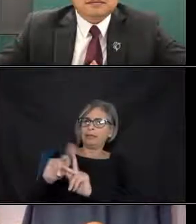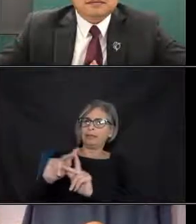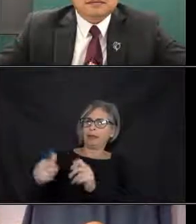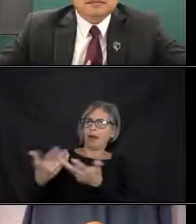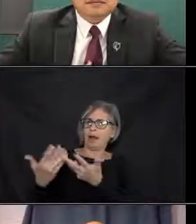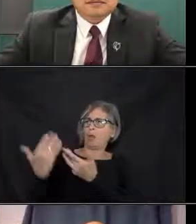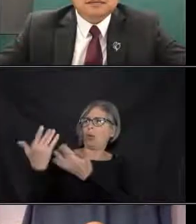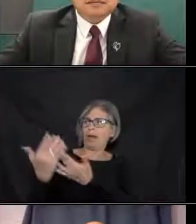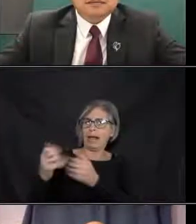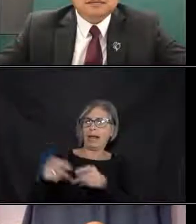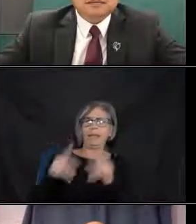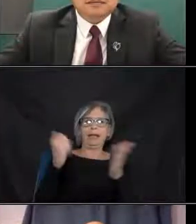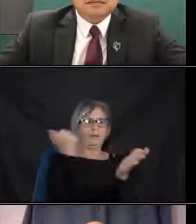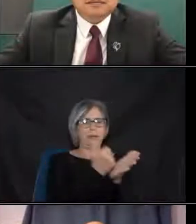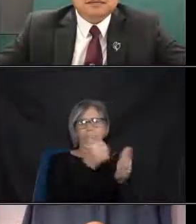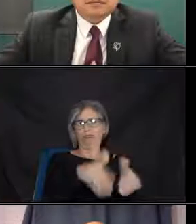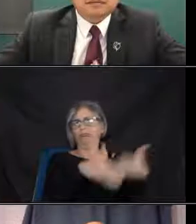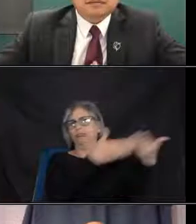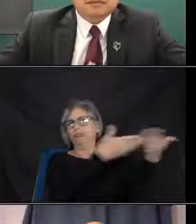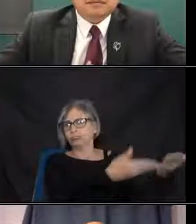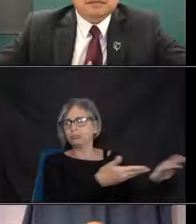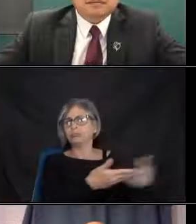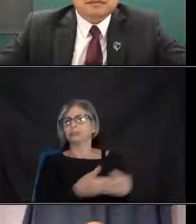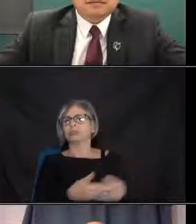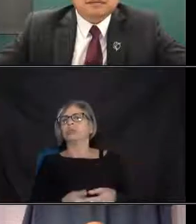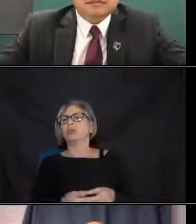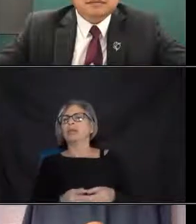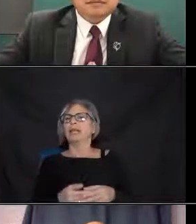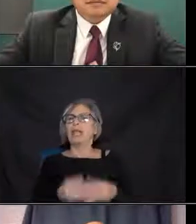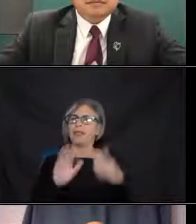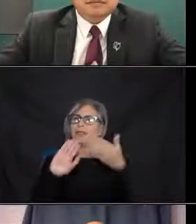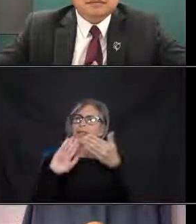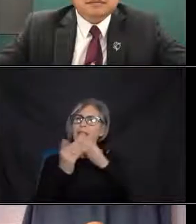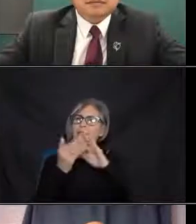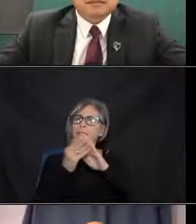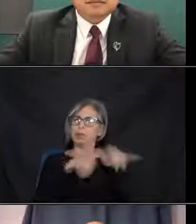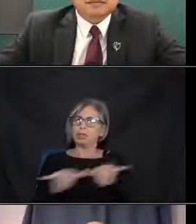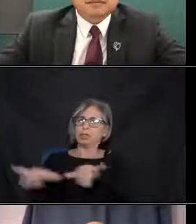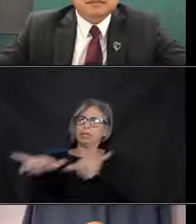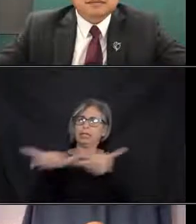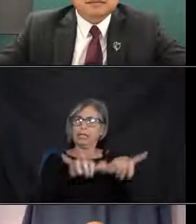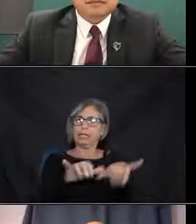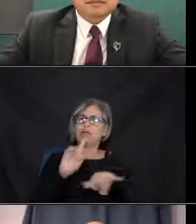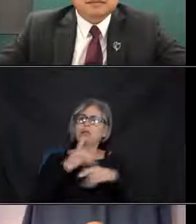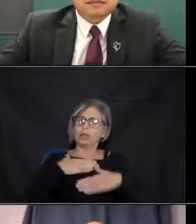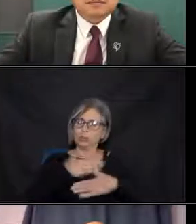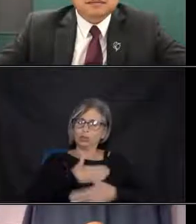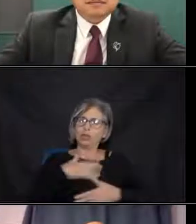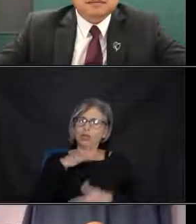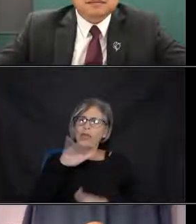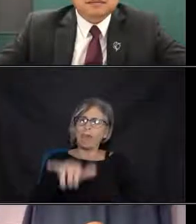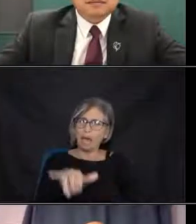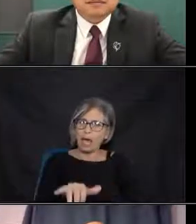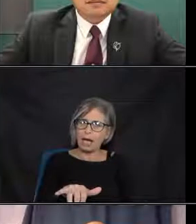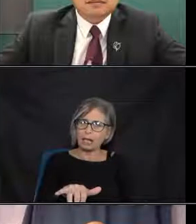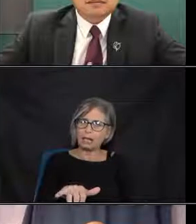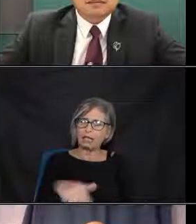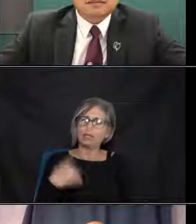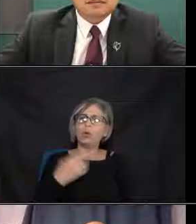permits have been issued. And, you know, the community standards, I really appreciate that, just so that we know